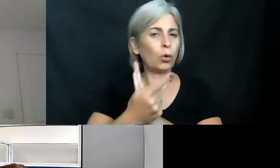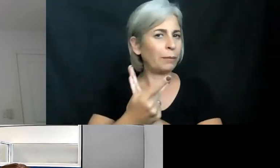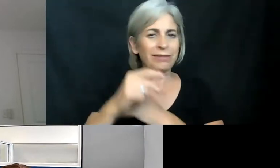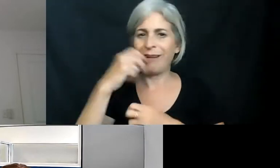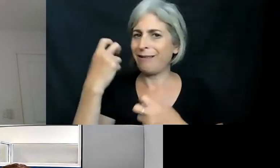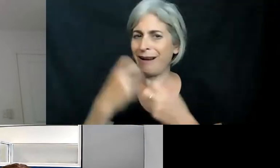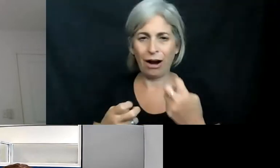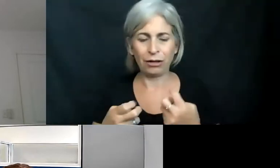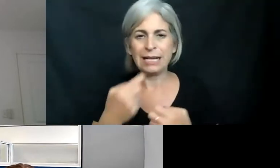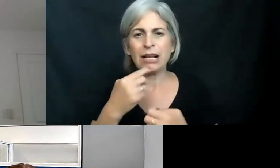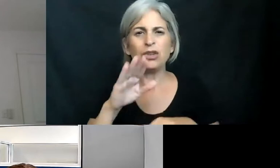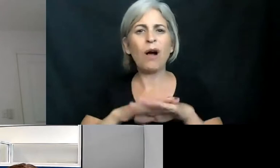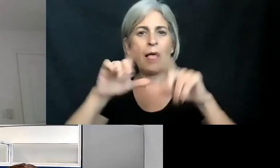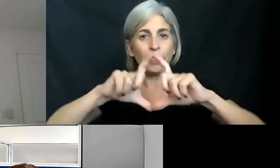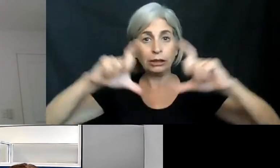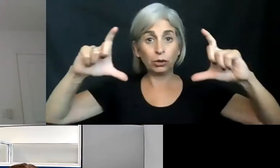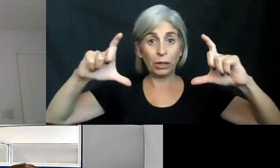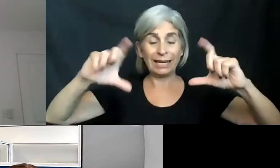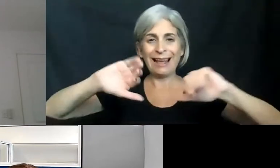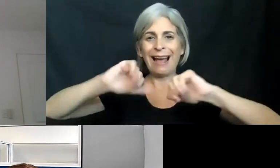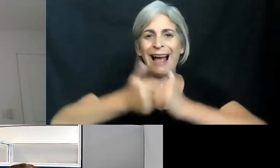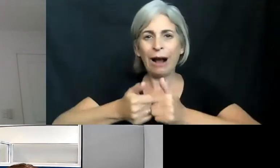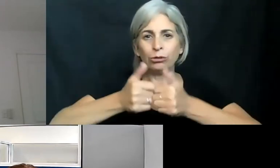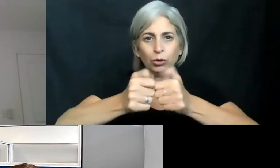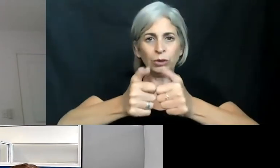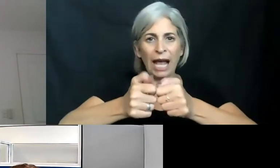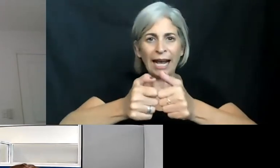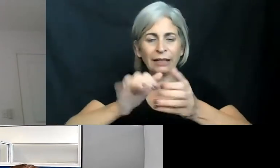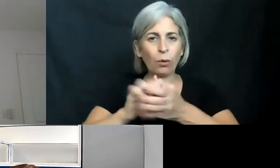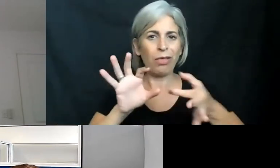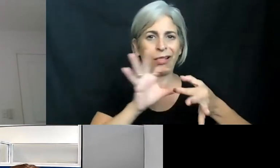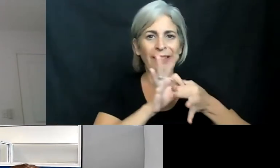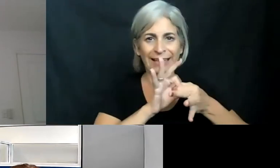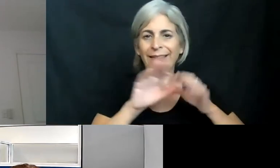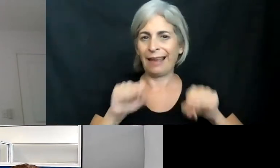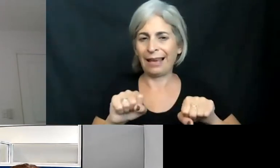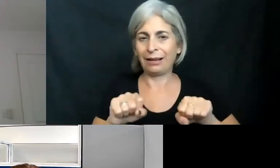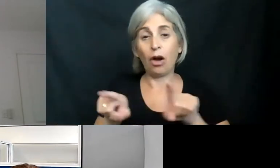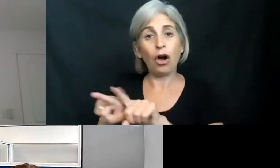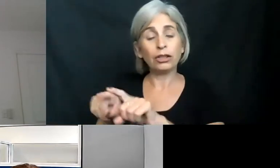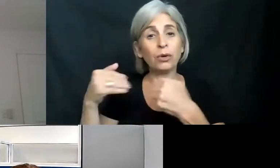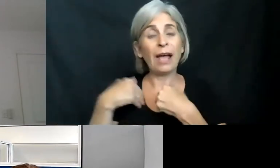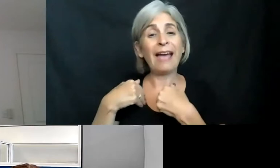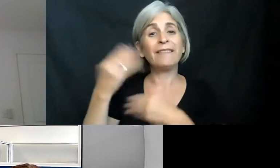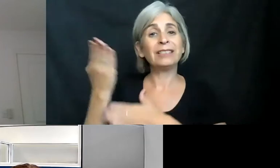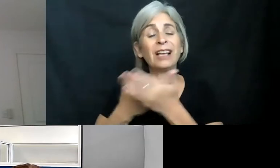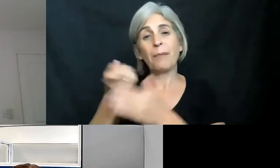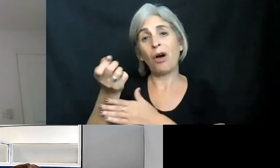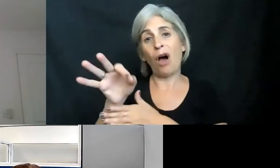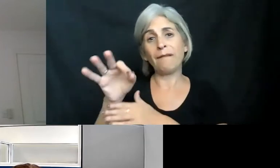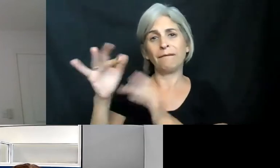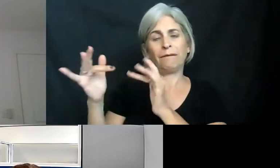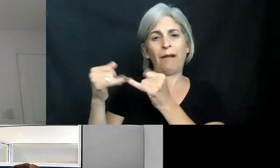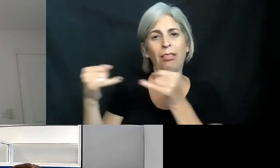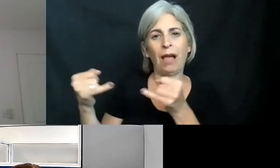hard. And it tells you on the screen how to text to get the link to do it. We also have some offline chargers that